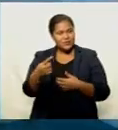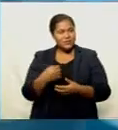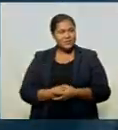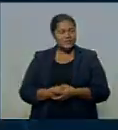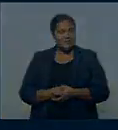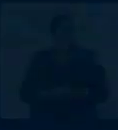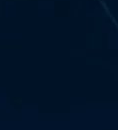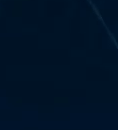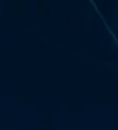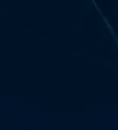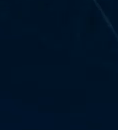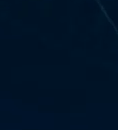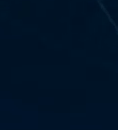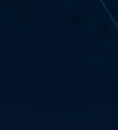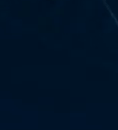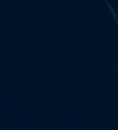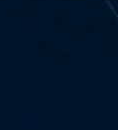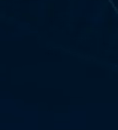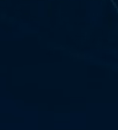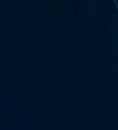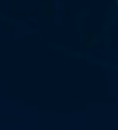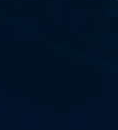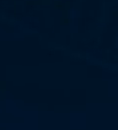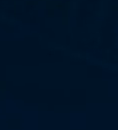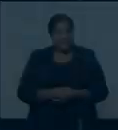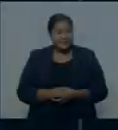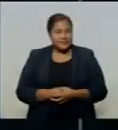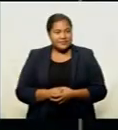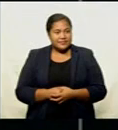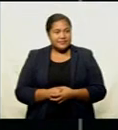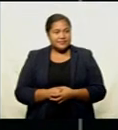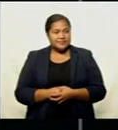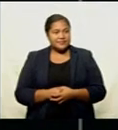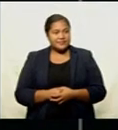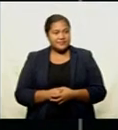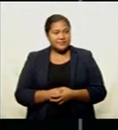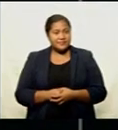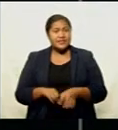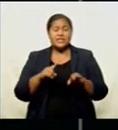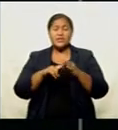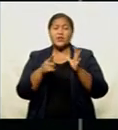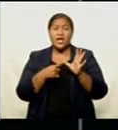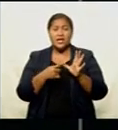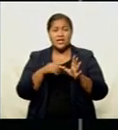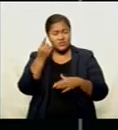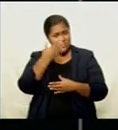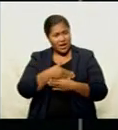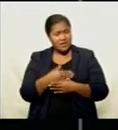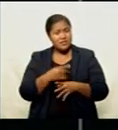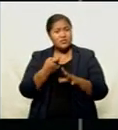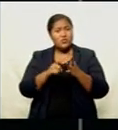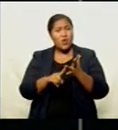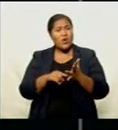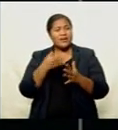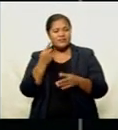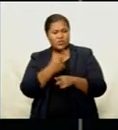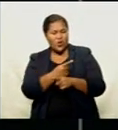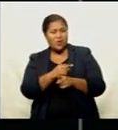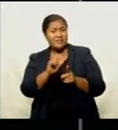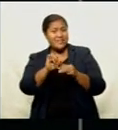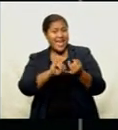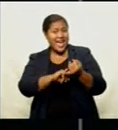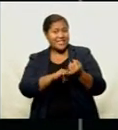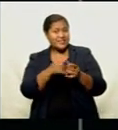FBC News. And in Q&A tonight, Koroi Tandulala speaks with Permanent Secretary